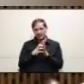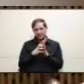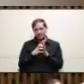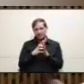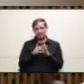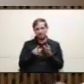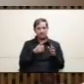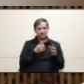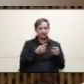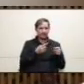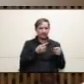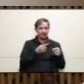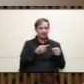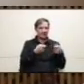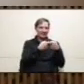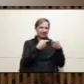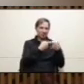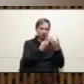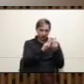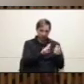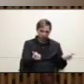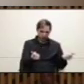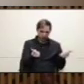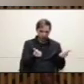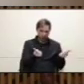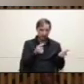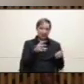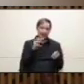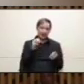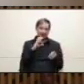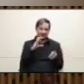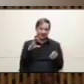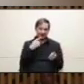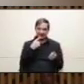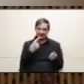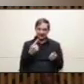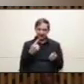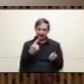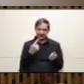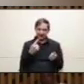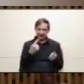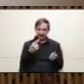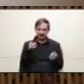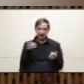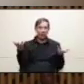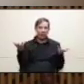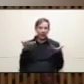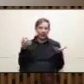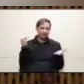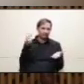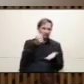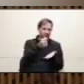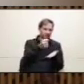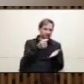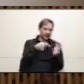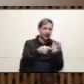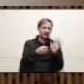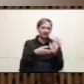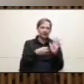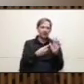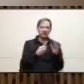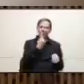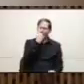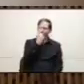dispute resolution. The other one, for example, which was raised by the MEC, the place of duty station in the advertisement. There's only one Mahiken